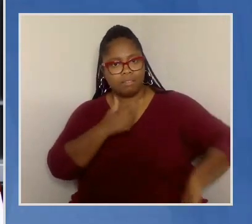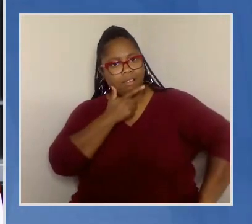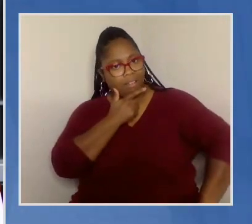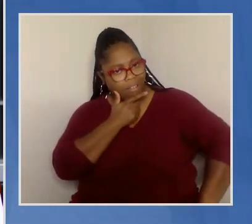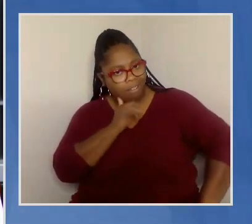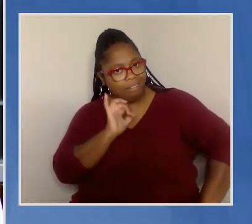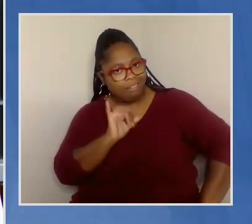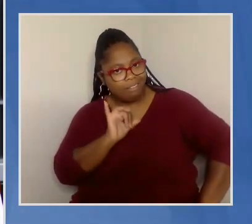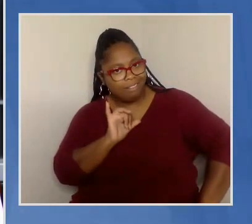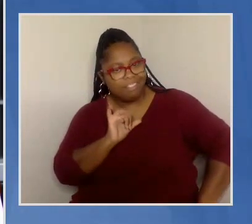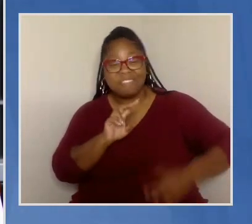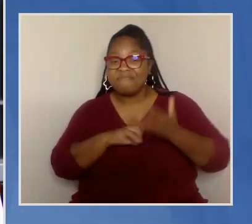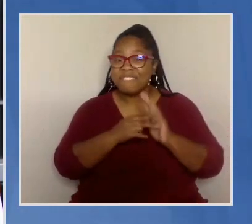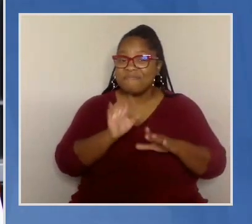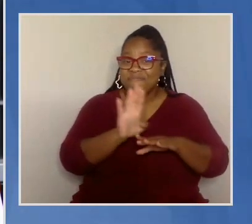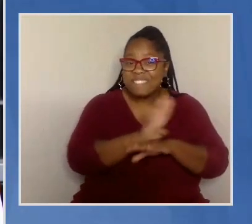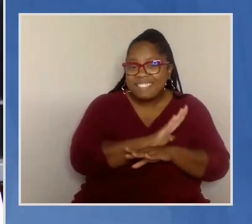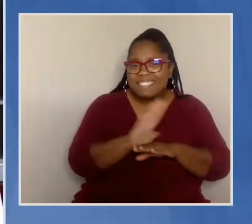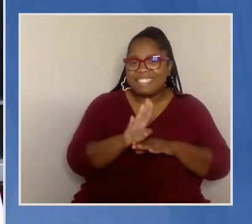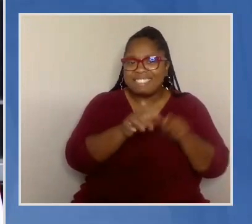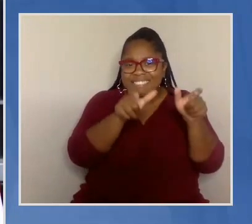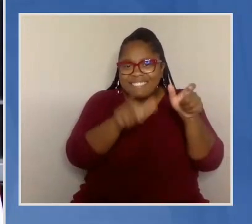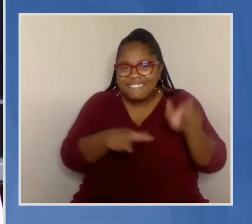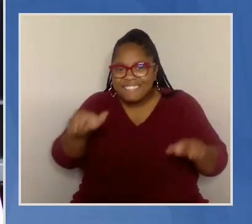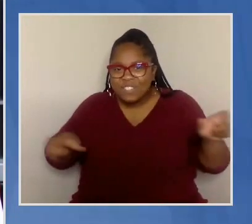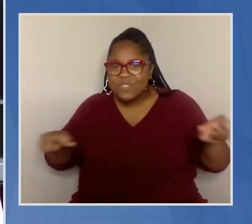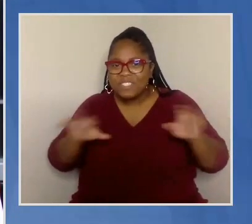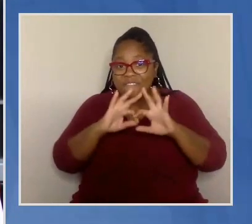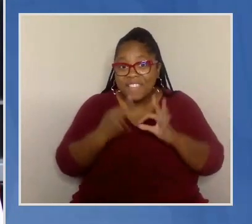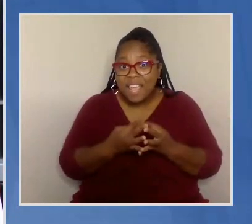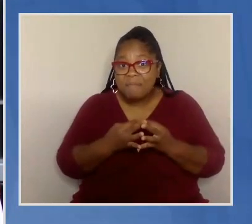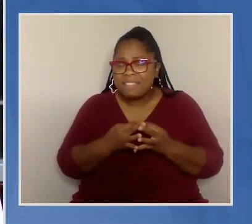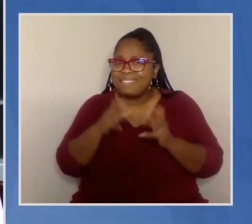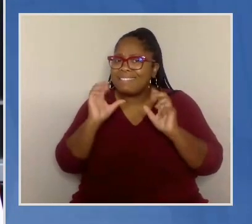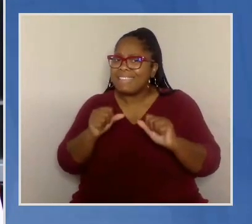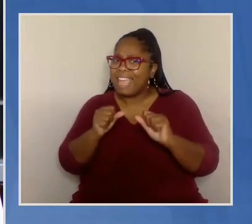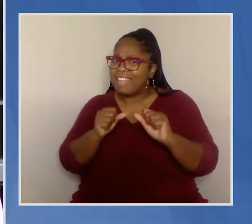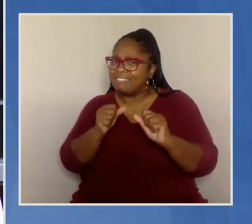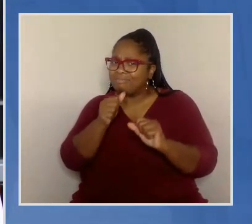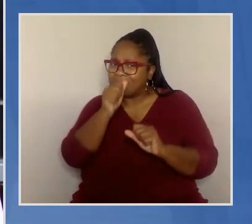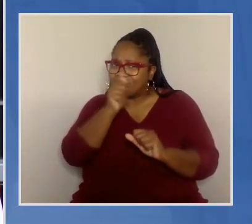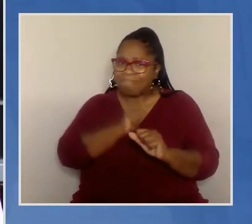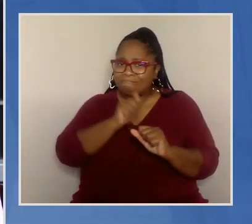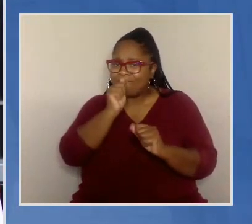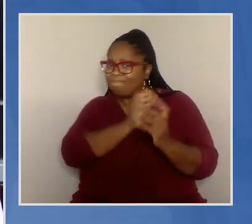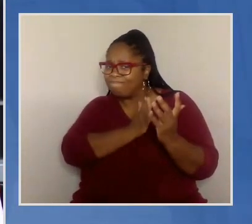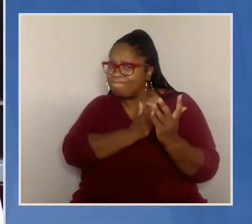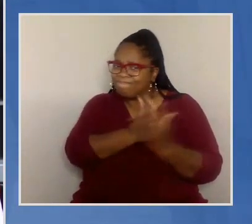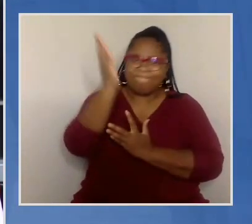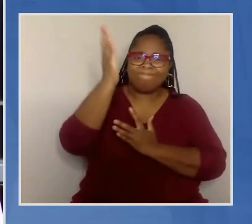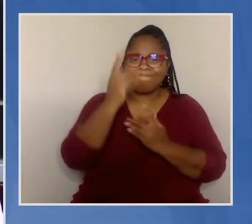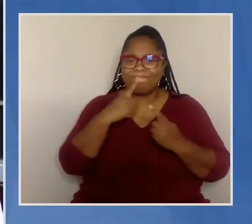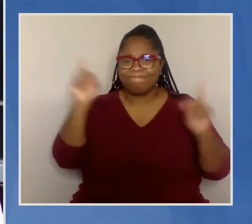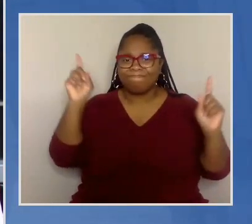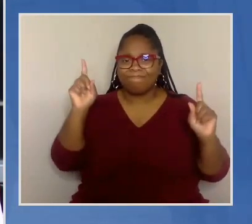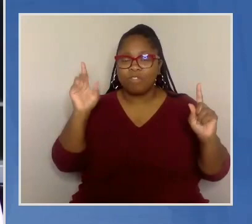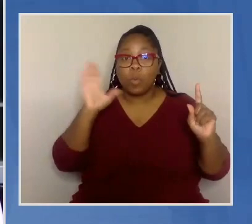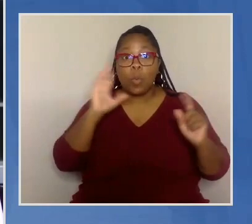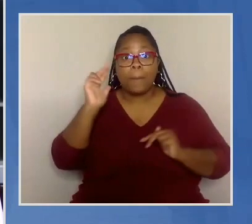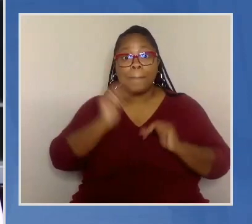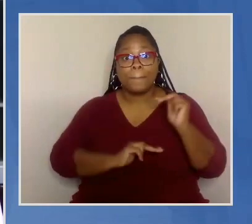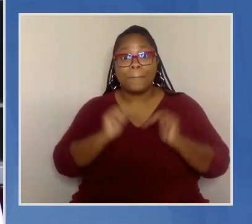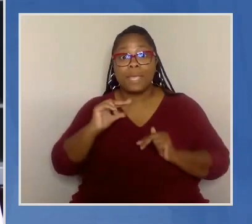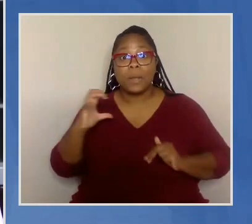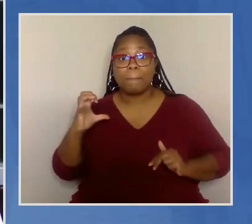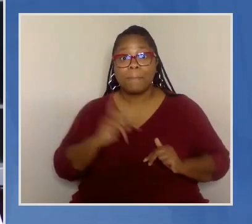So that businesses and individuals and families can get past this. And he's going to build back